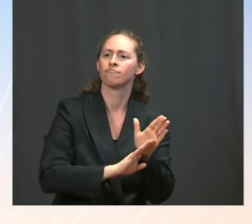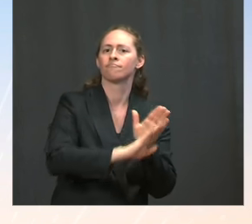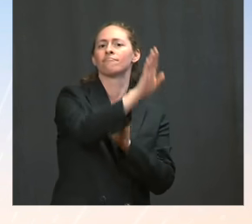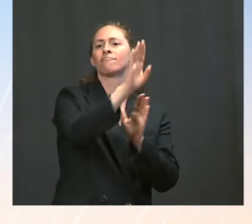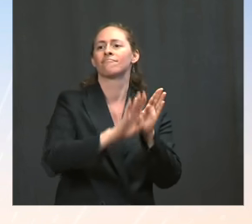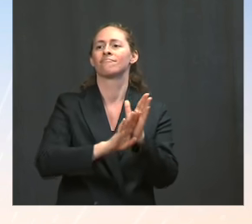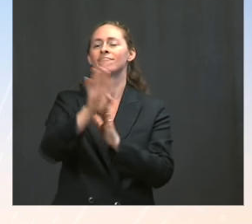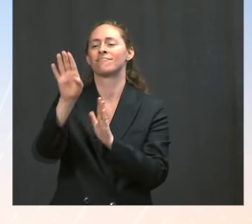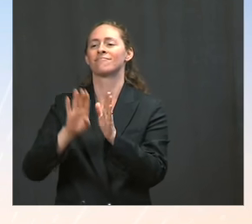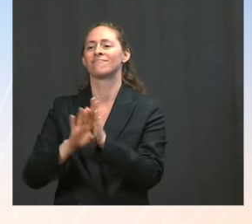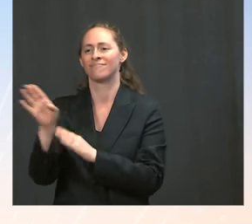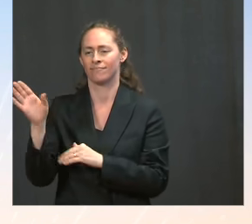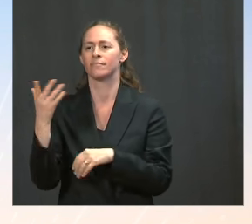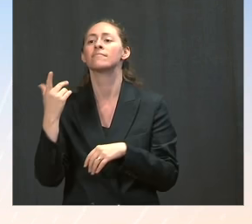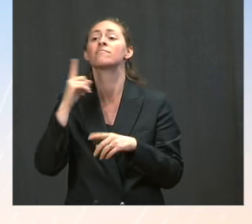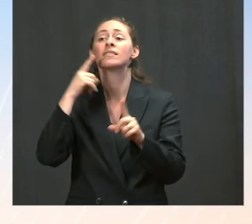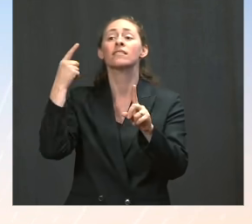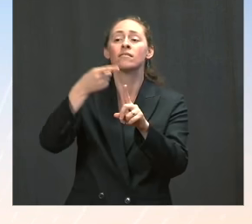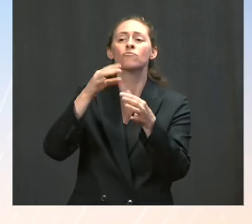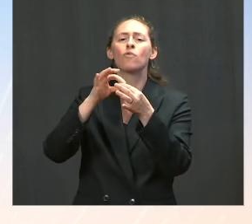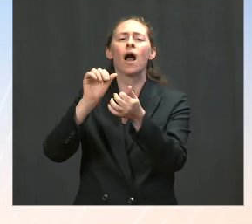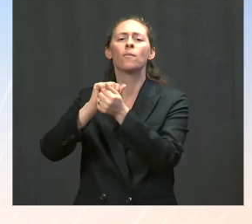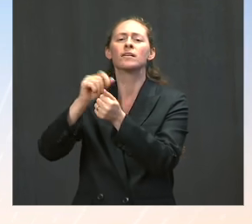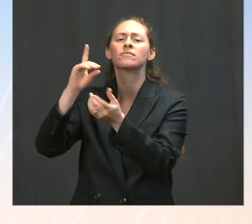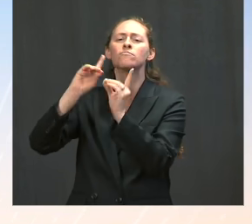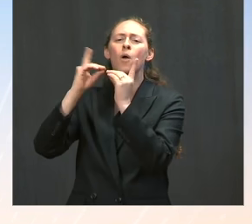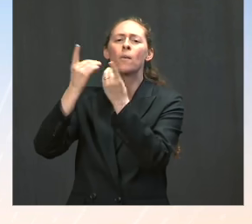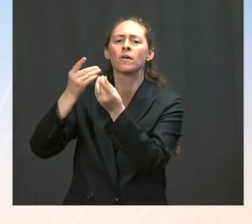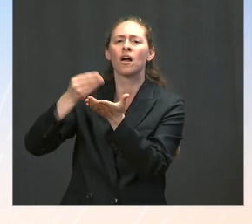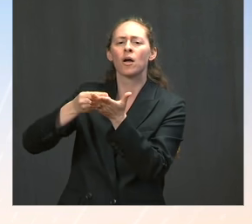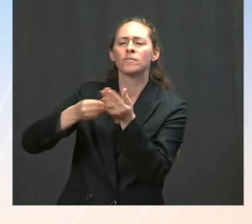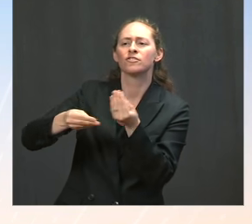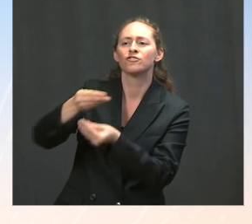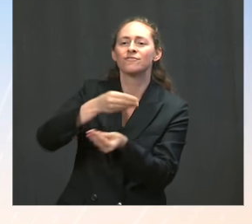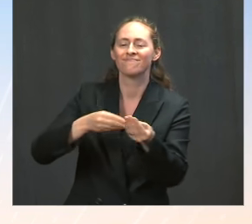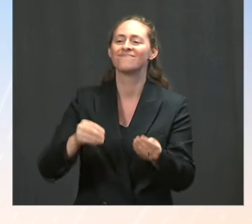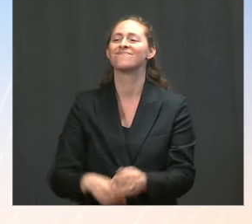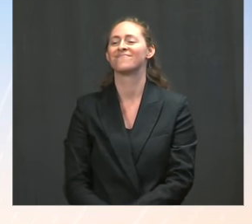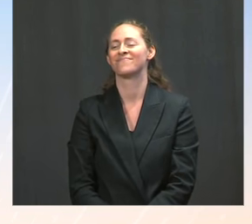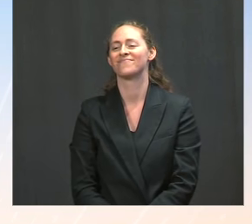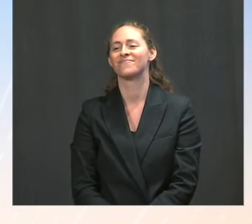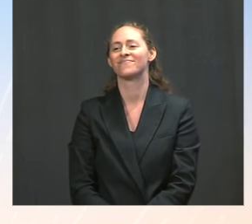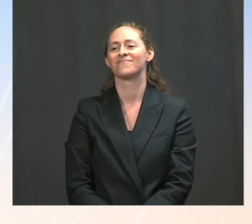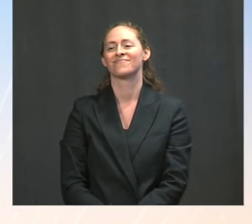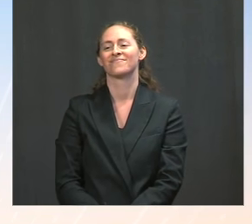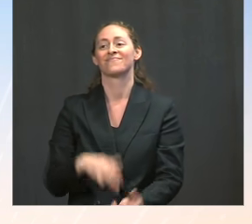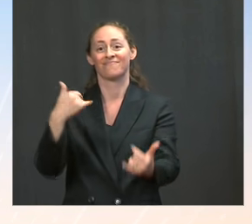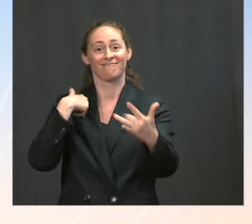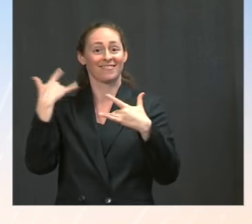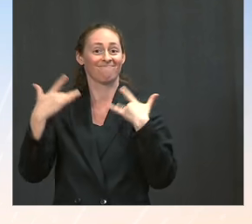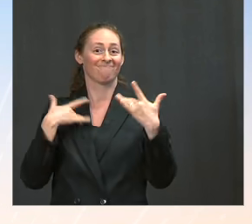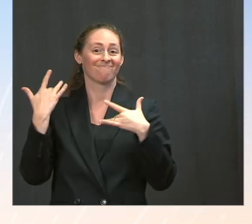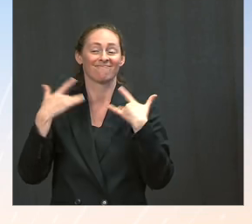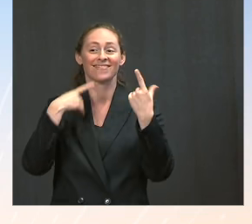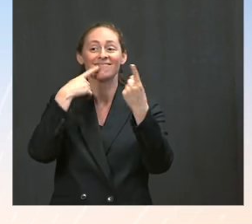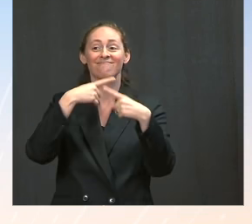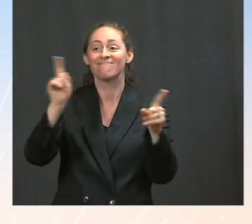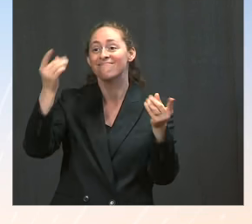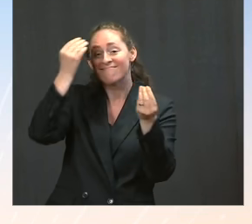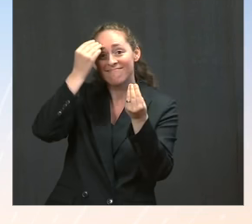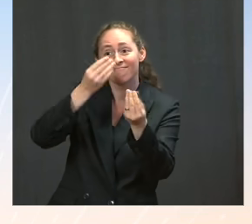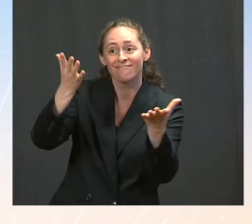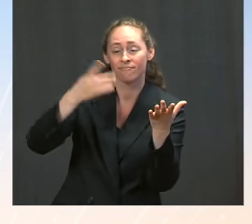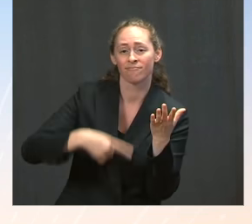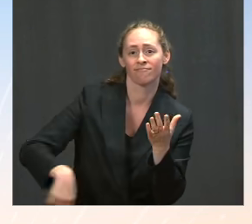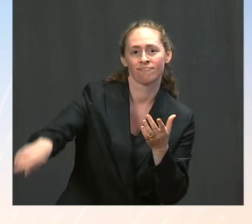more excited to say that starting today, this afternoon, every community in America can begin applying